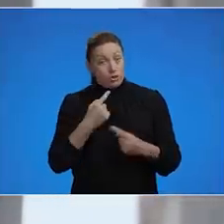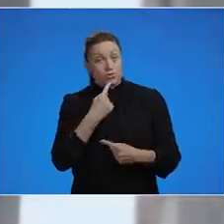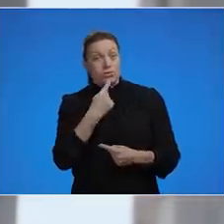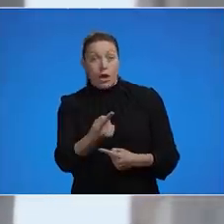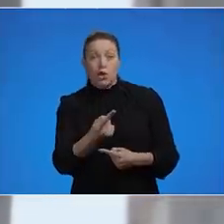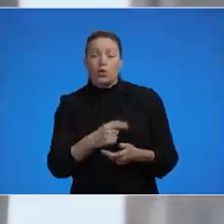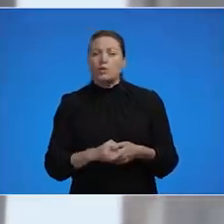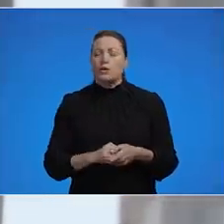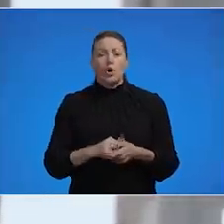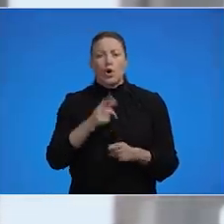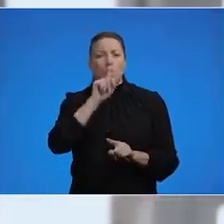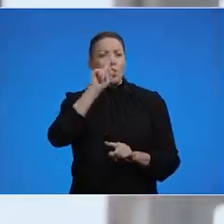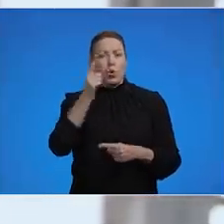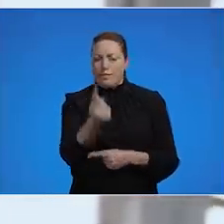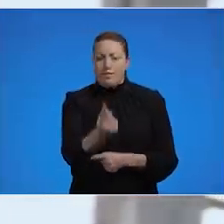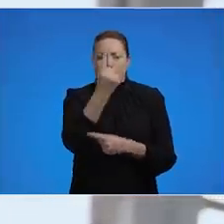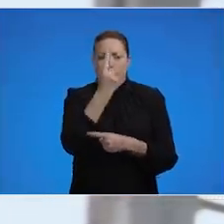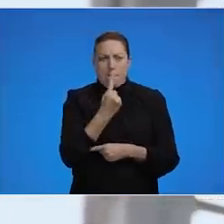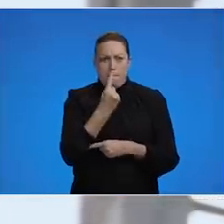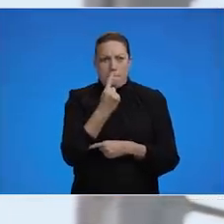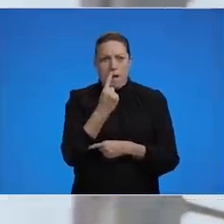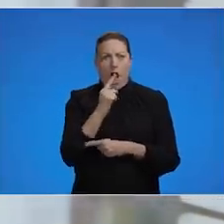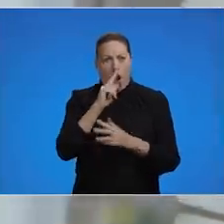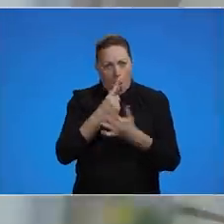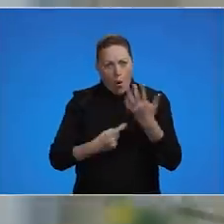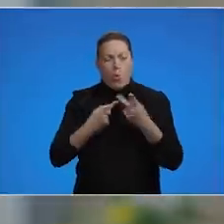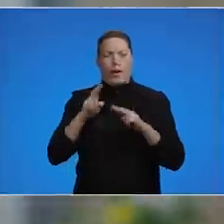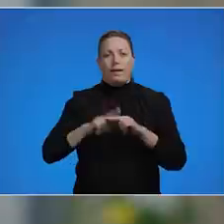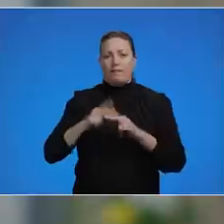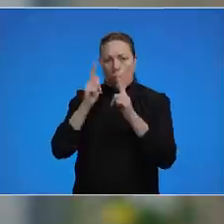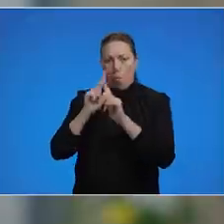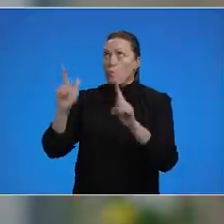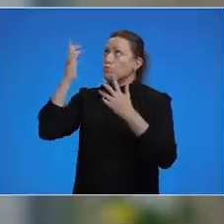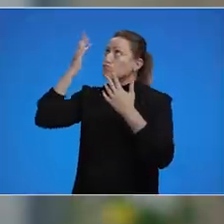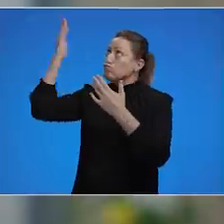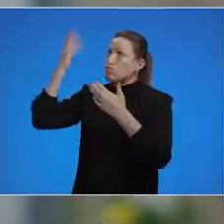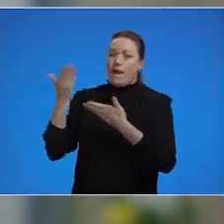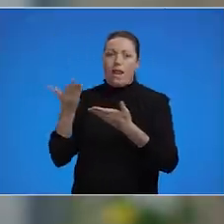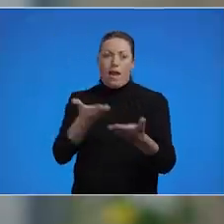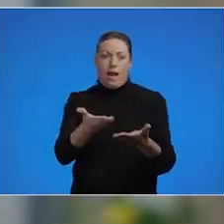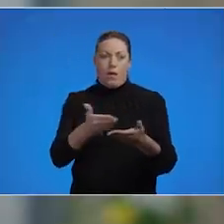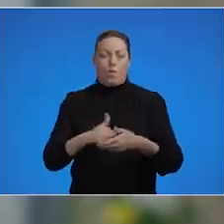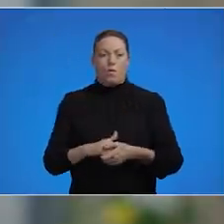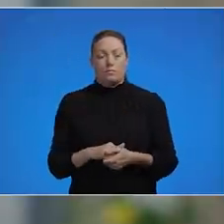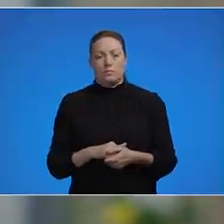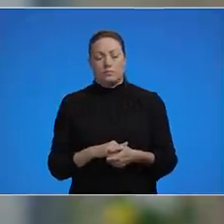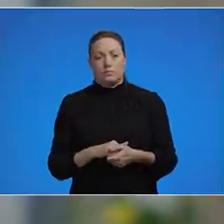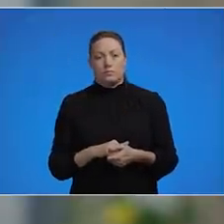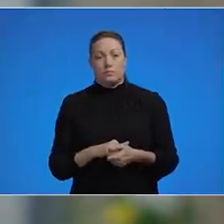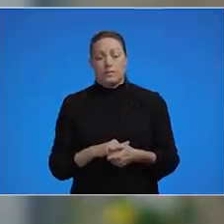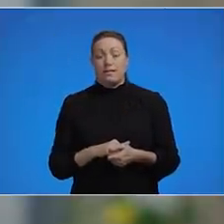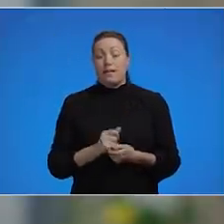come to me unless the Father allows him." After this, many of his disciples left